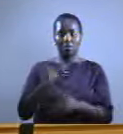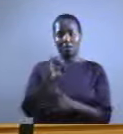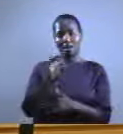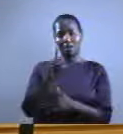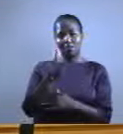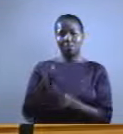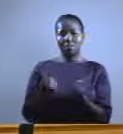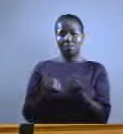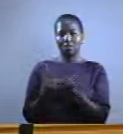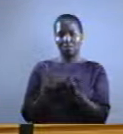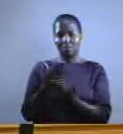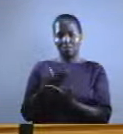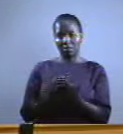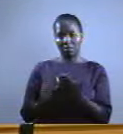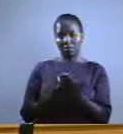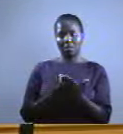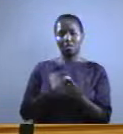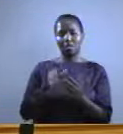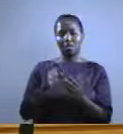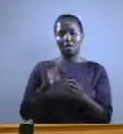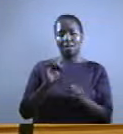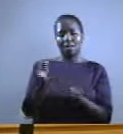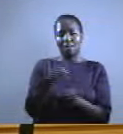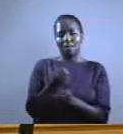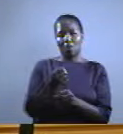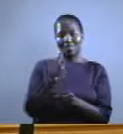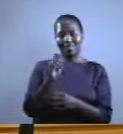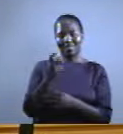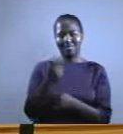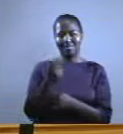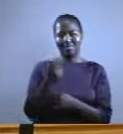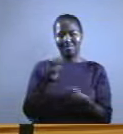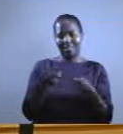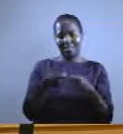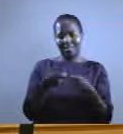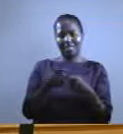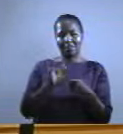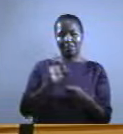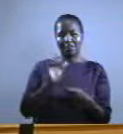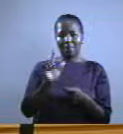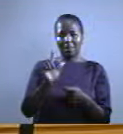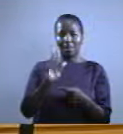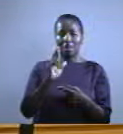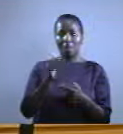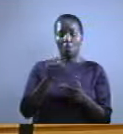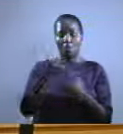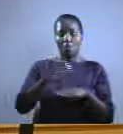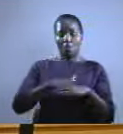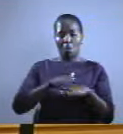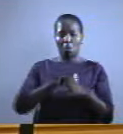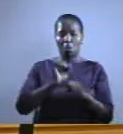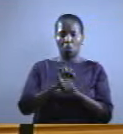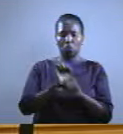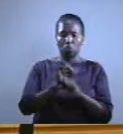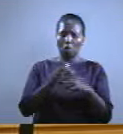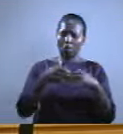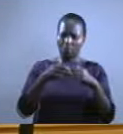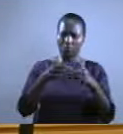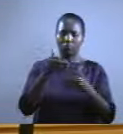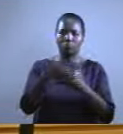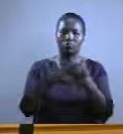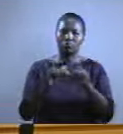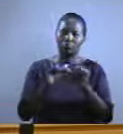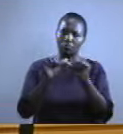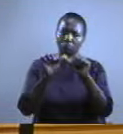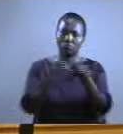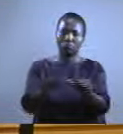Party supports the Employment Tax Incentive Bill, and we look forward to seeing the creation of real and sustainable jobs